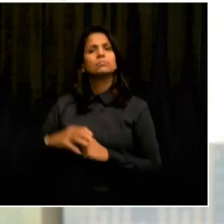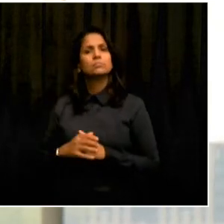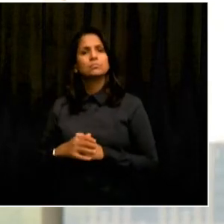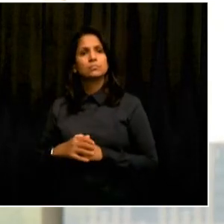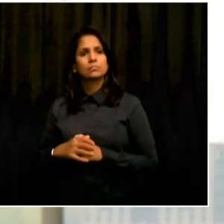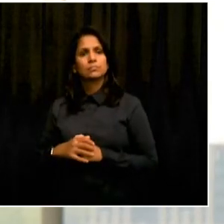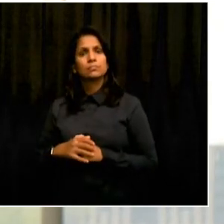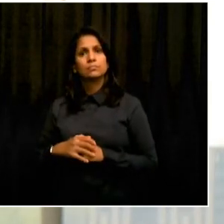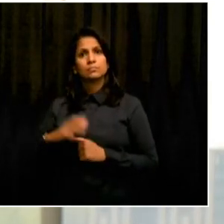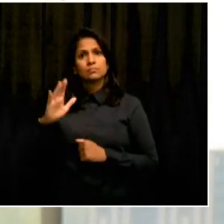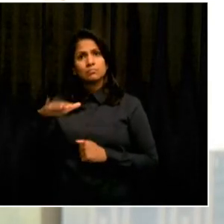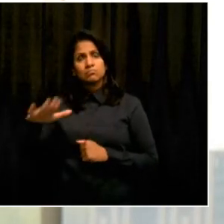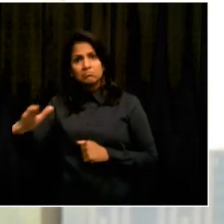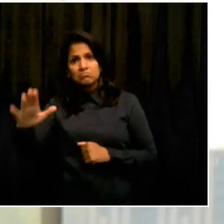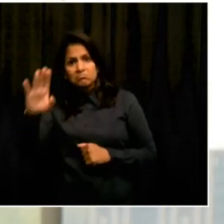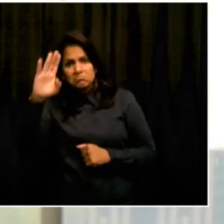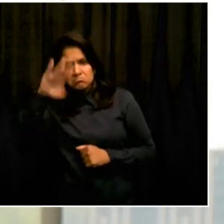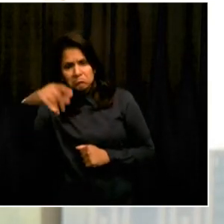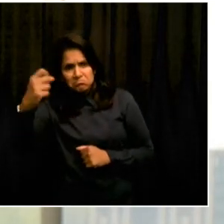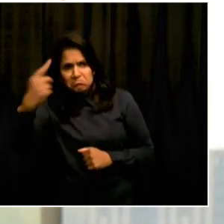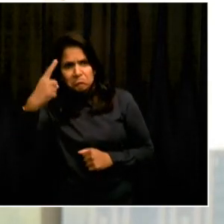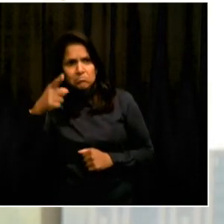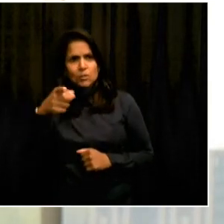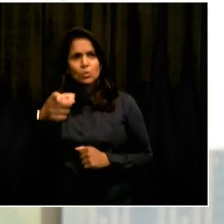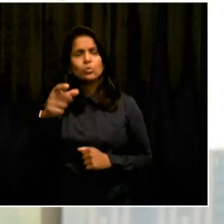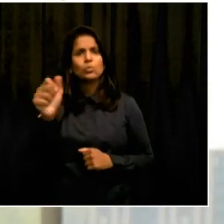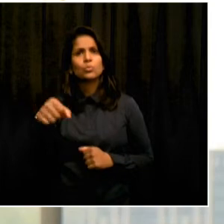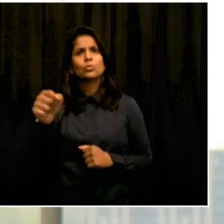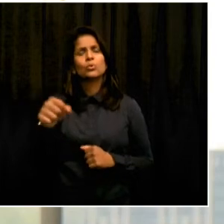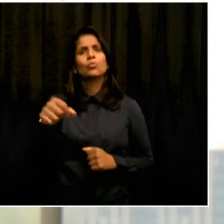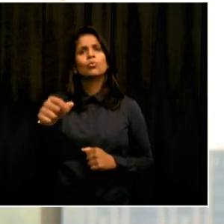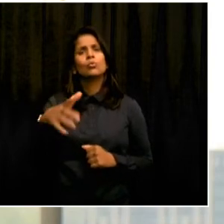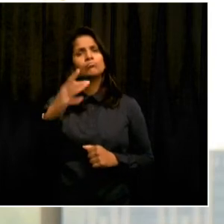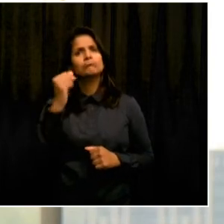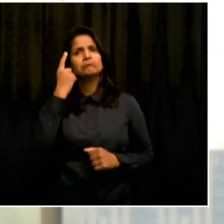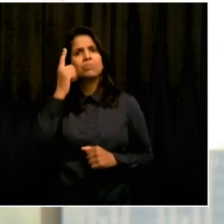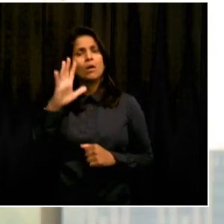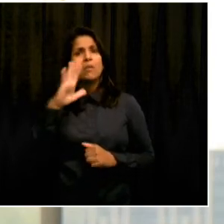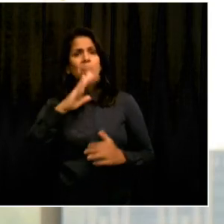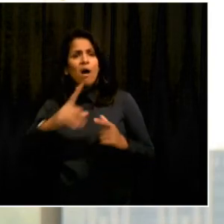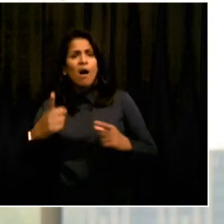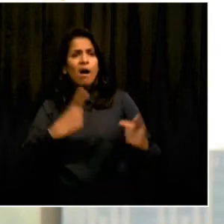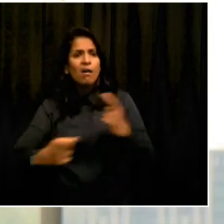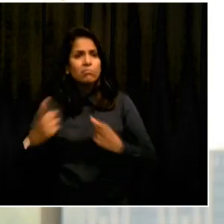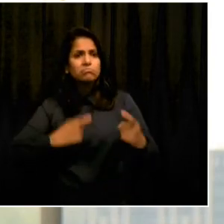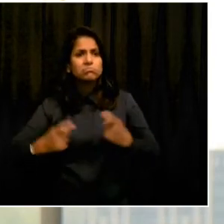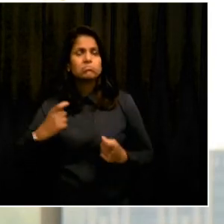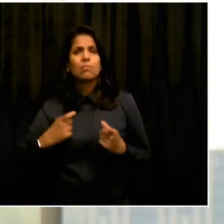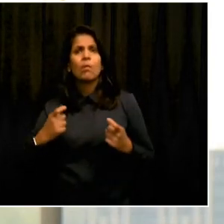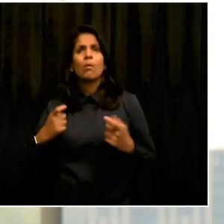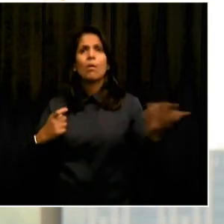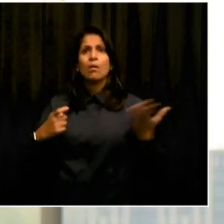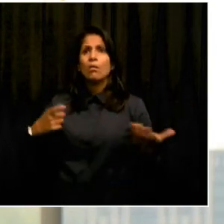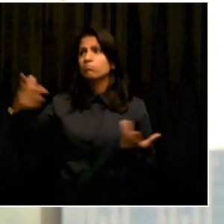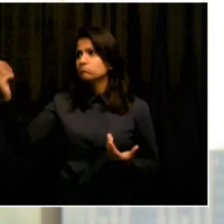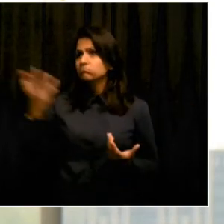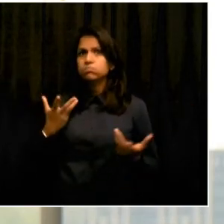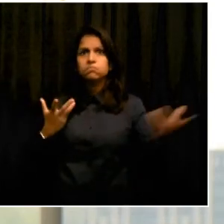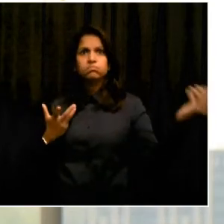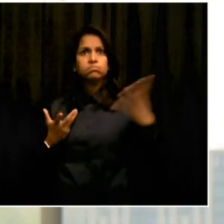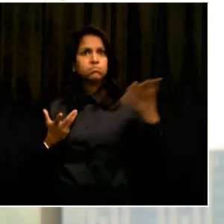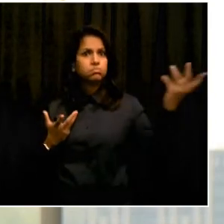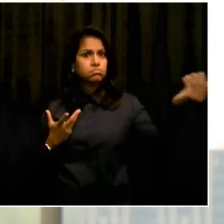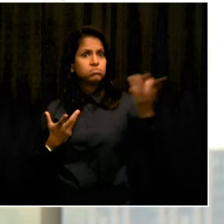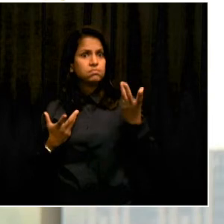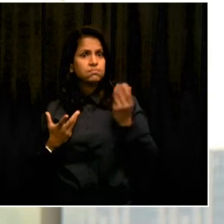whatever individual concern you have or constituency you're concerned about or piece of the equation. That's normal, that's healthy. But what I'm trying to get clear is